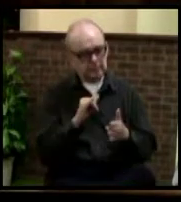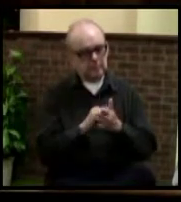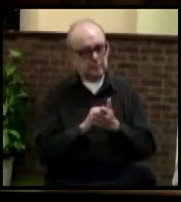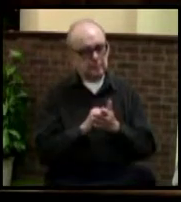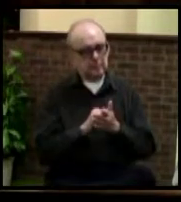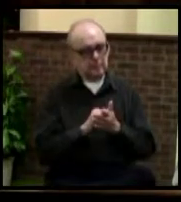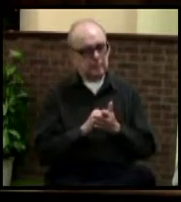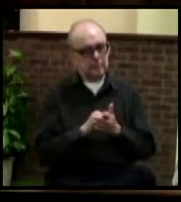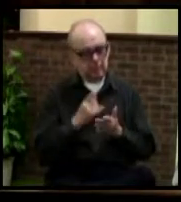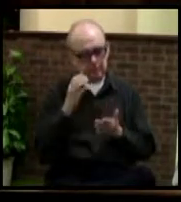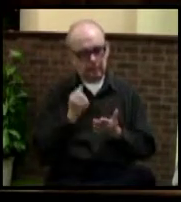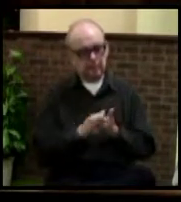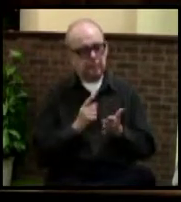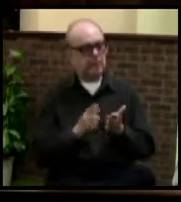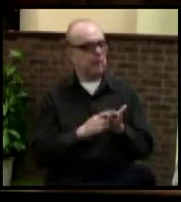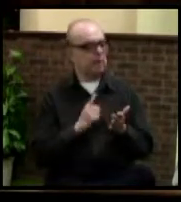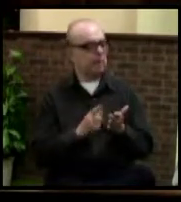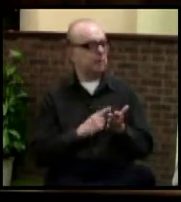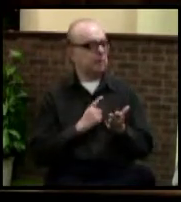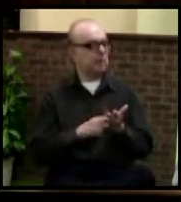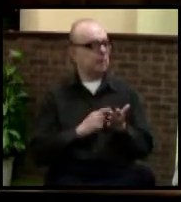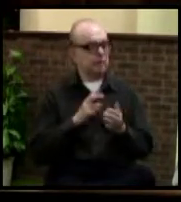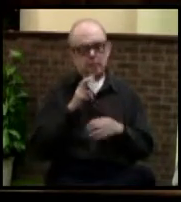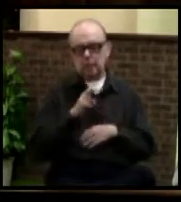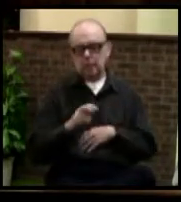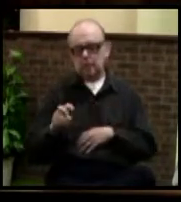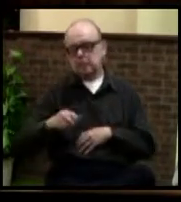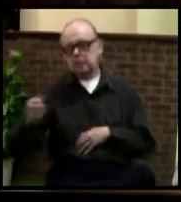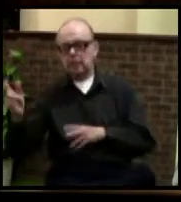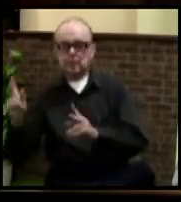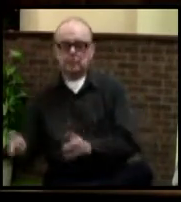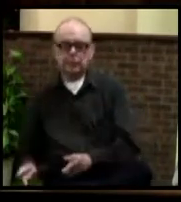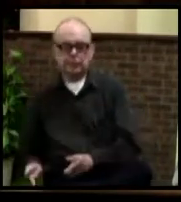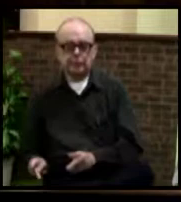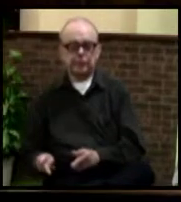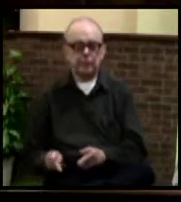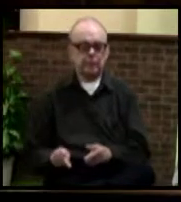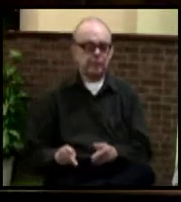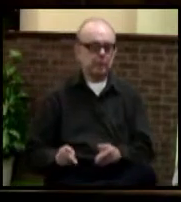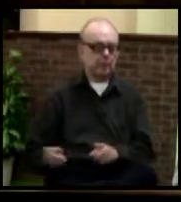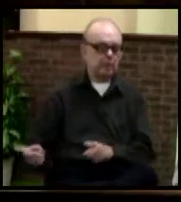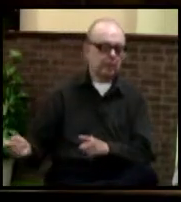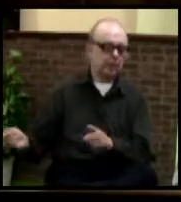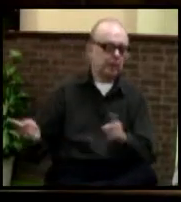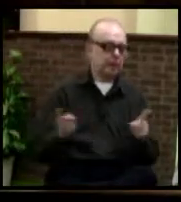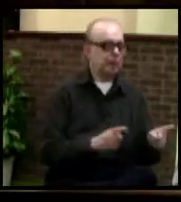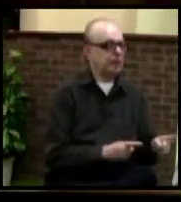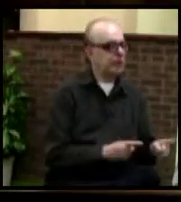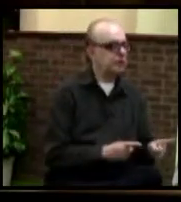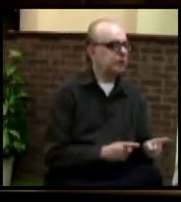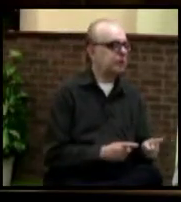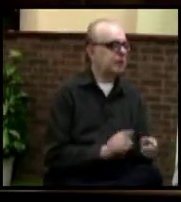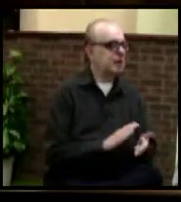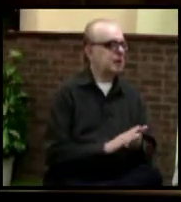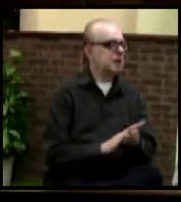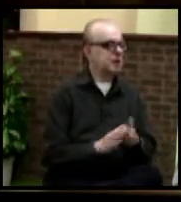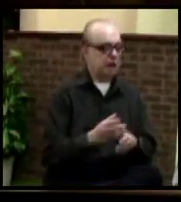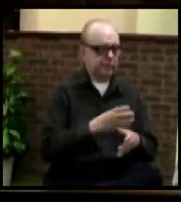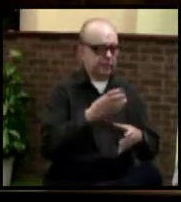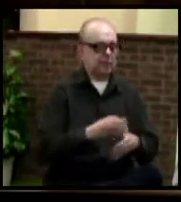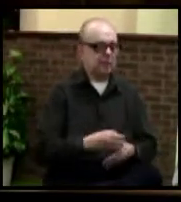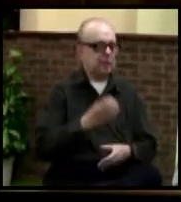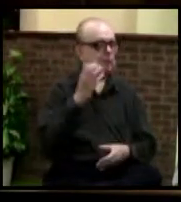that tend to every once in a while just kind of wander over to somebody's yard and brings you back a nice bouquet of